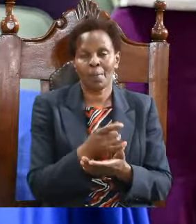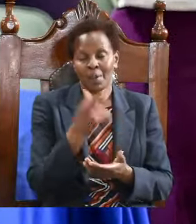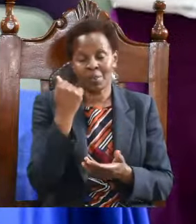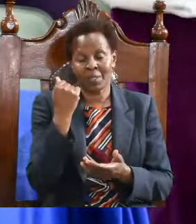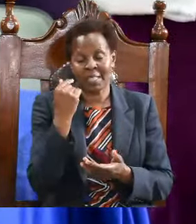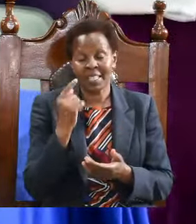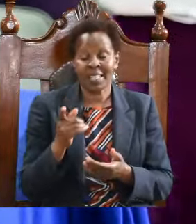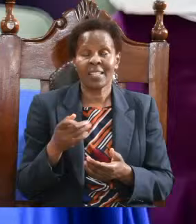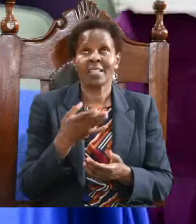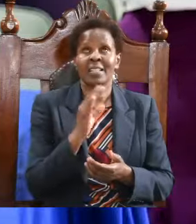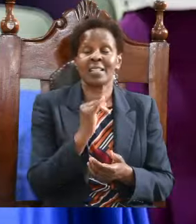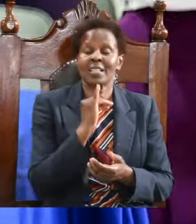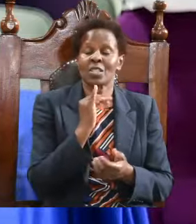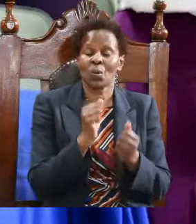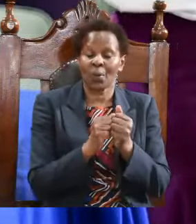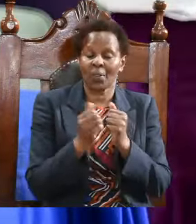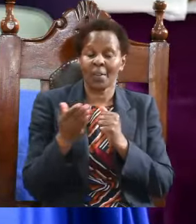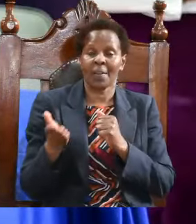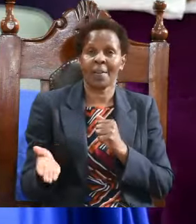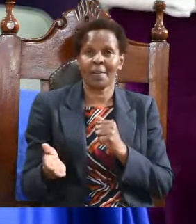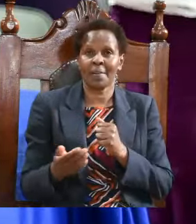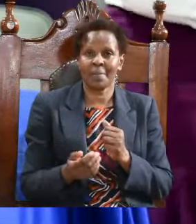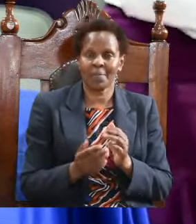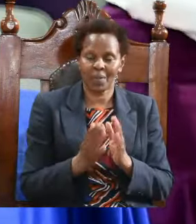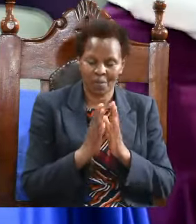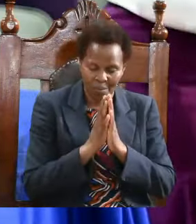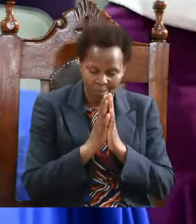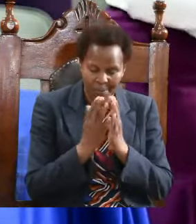side. Let's bow hands and pray.